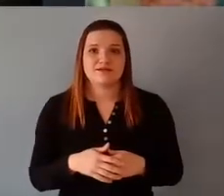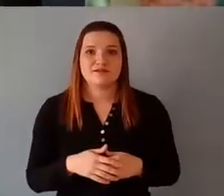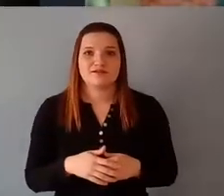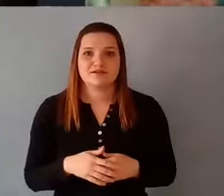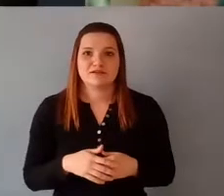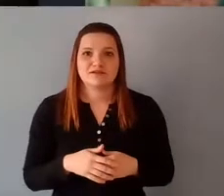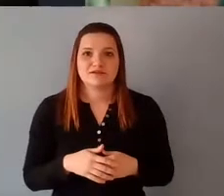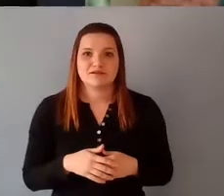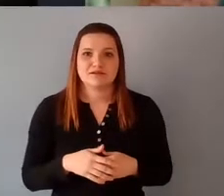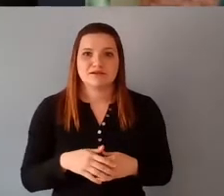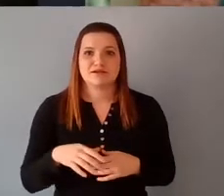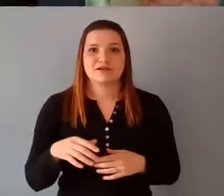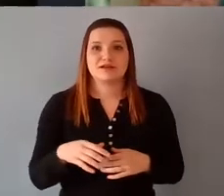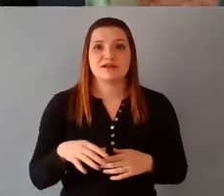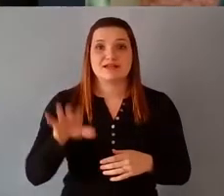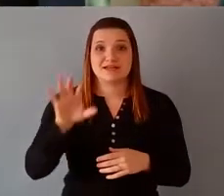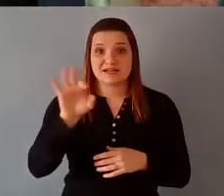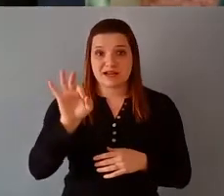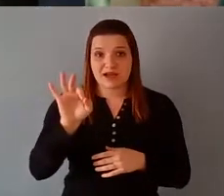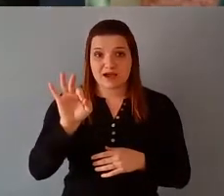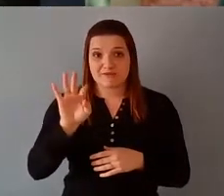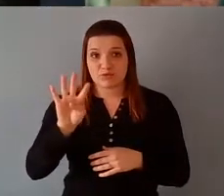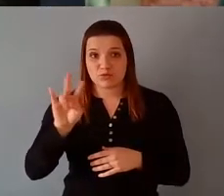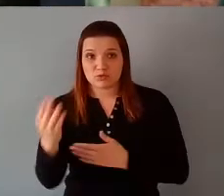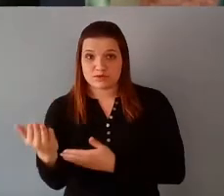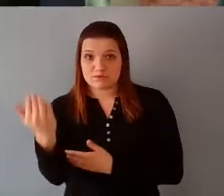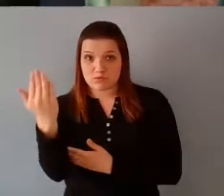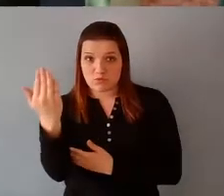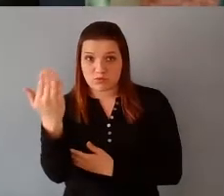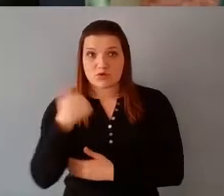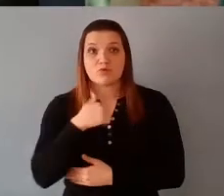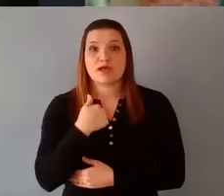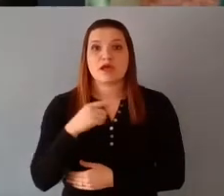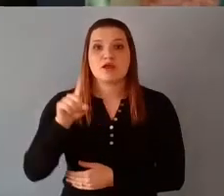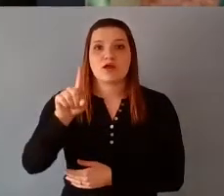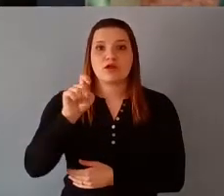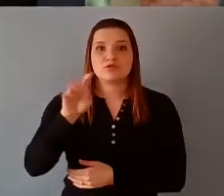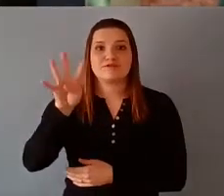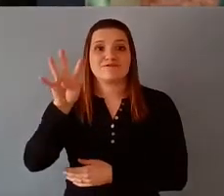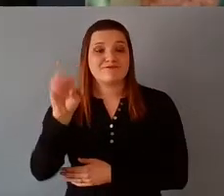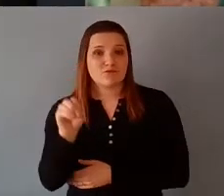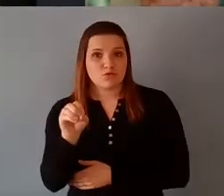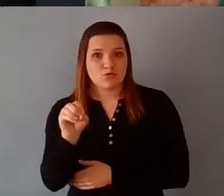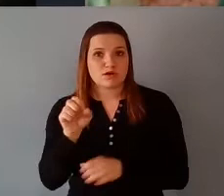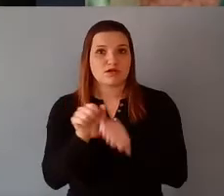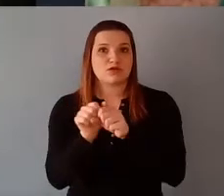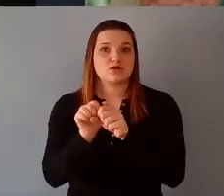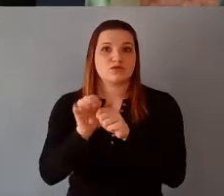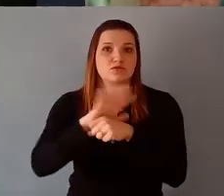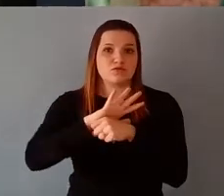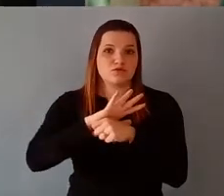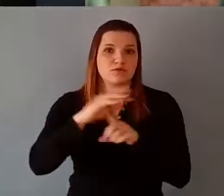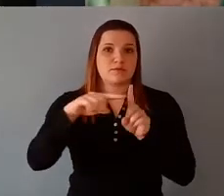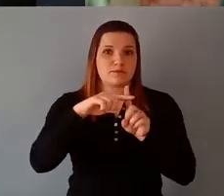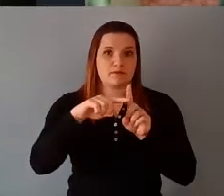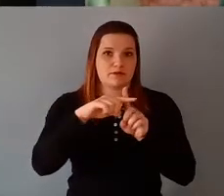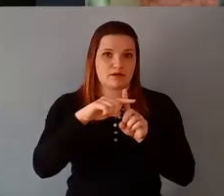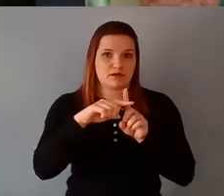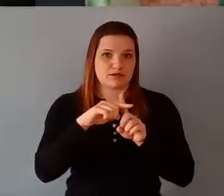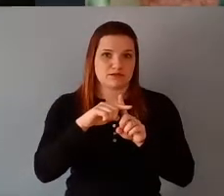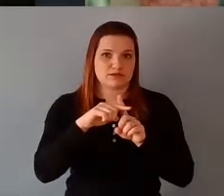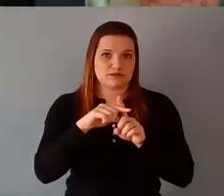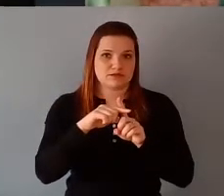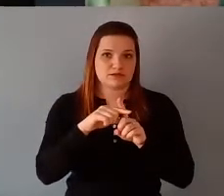9:42 this morning. We had 140 COVID positive patients in the acute medical